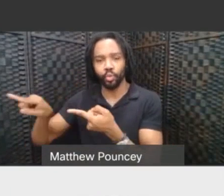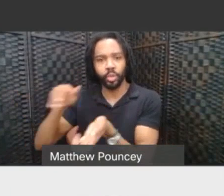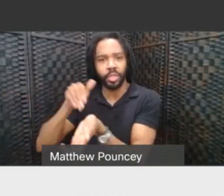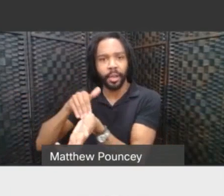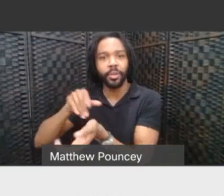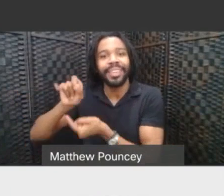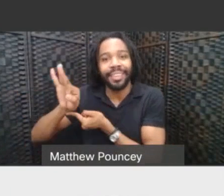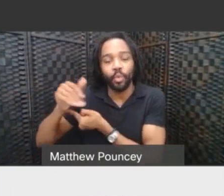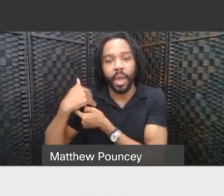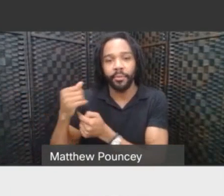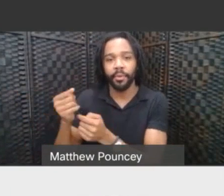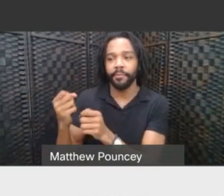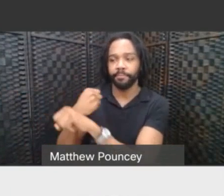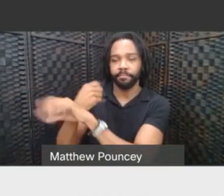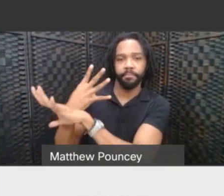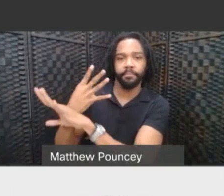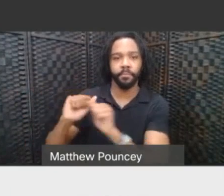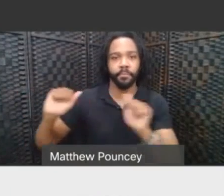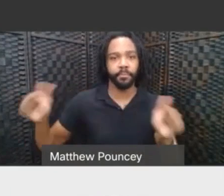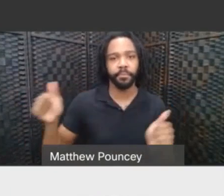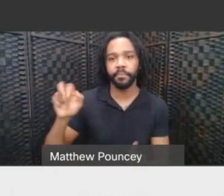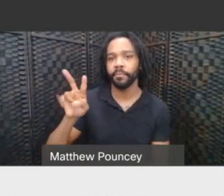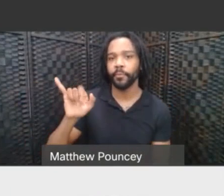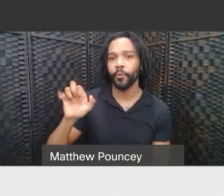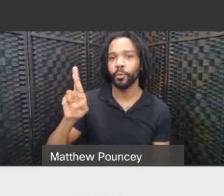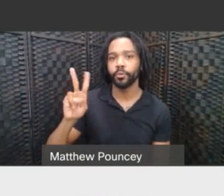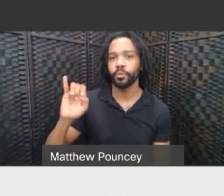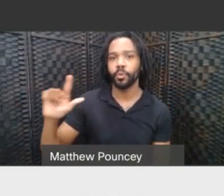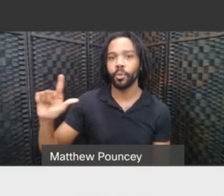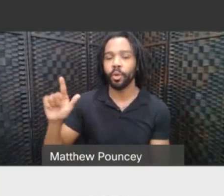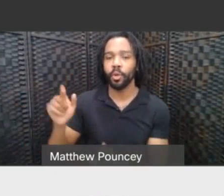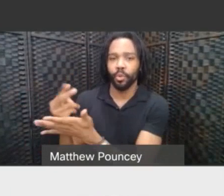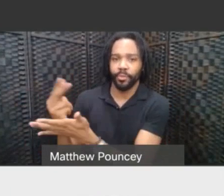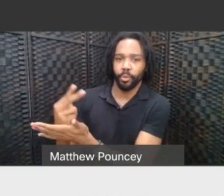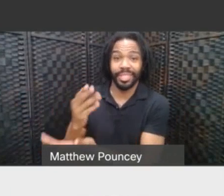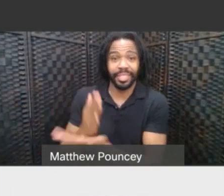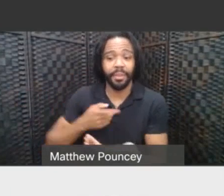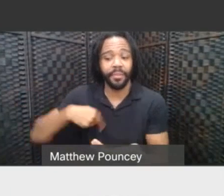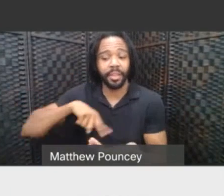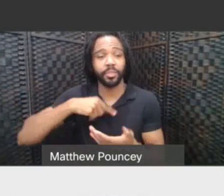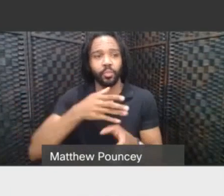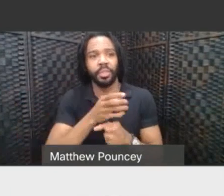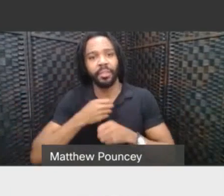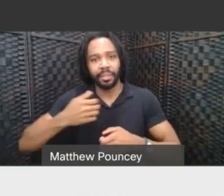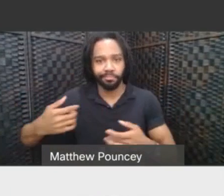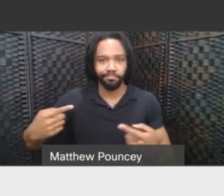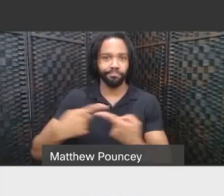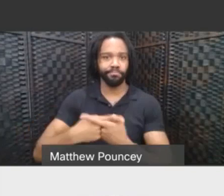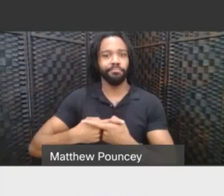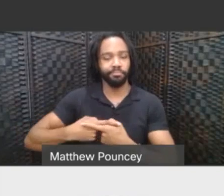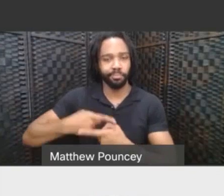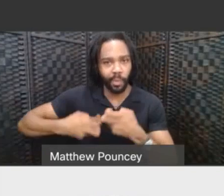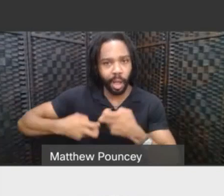virtual reviews? We're receiving issues from service coordinators for not sending them requested documents when